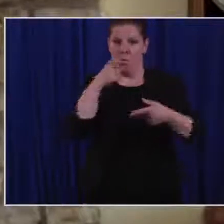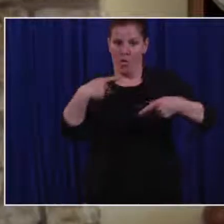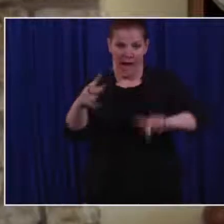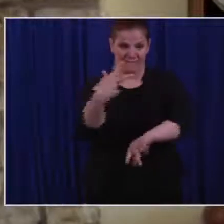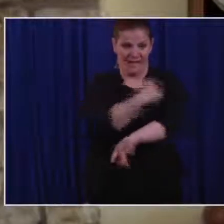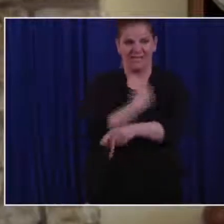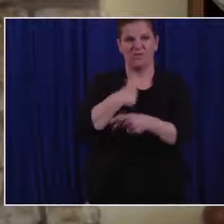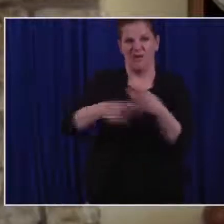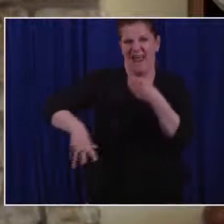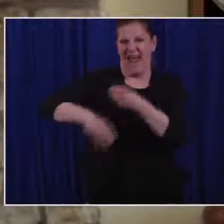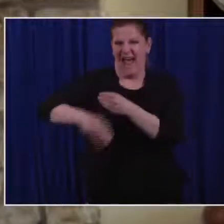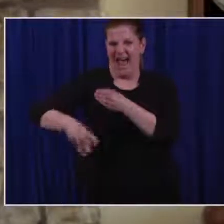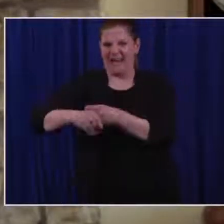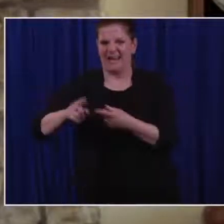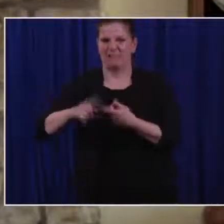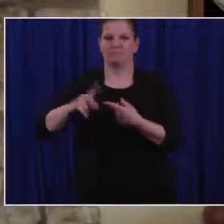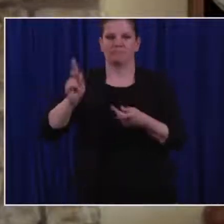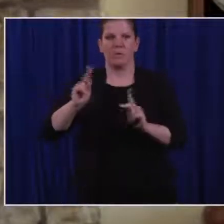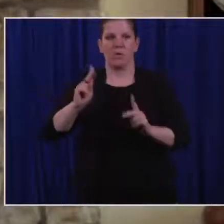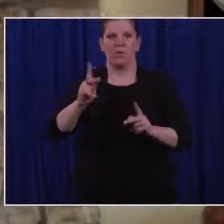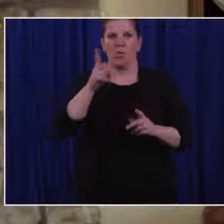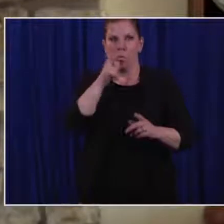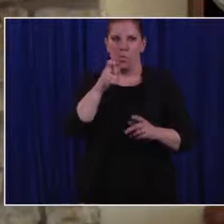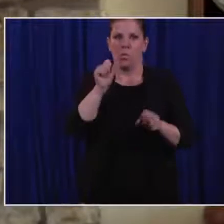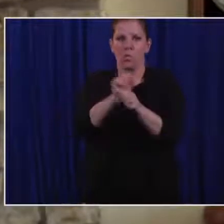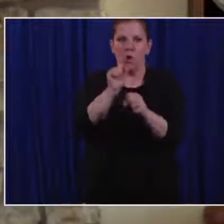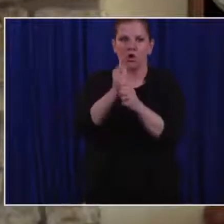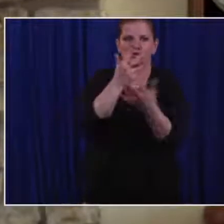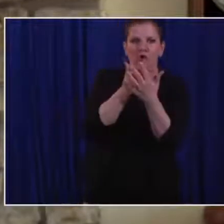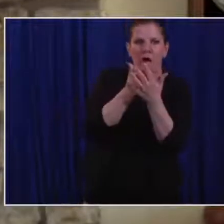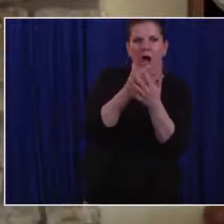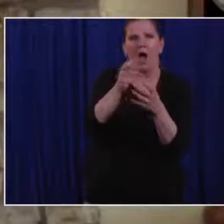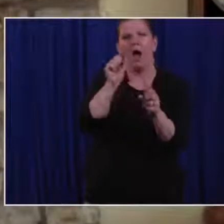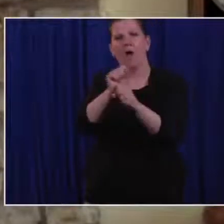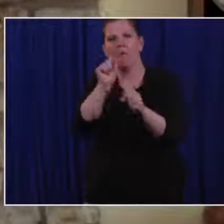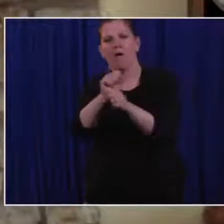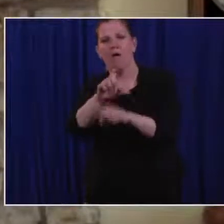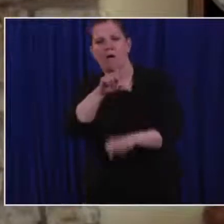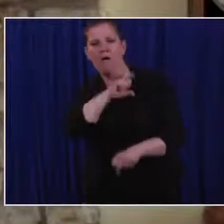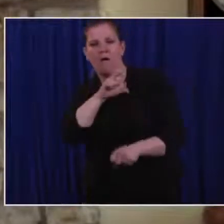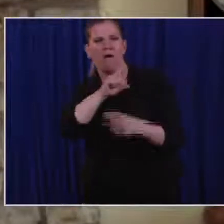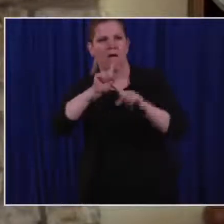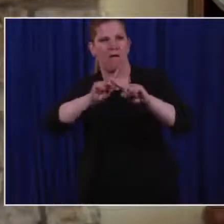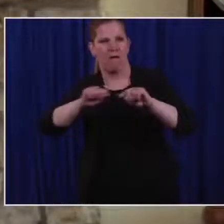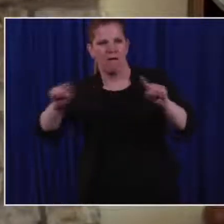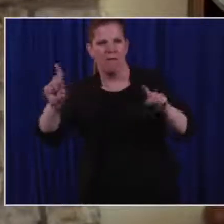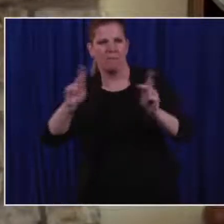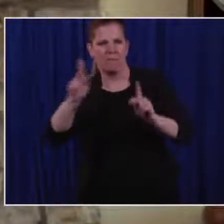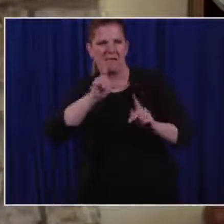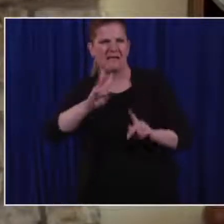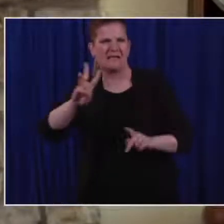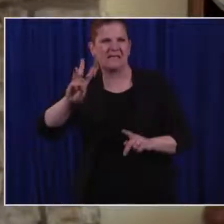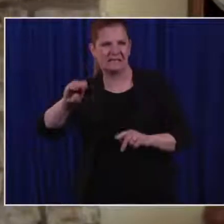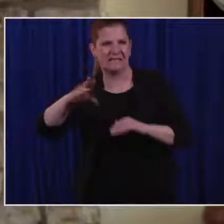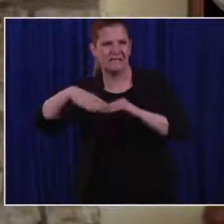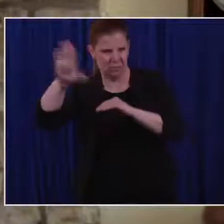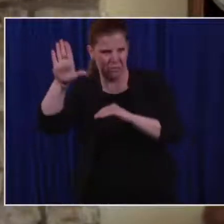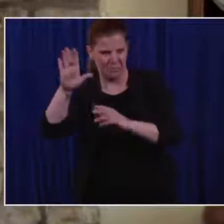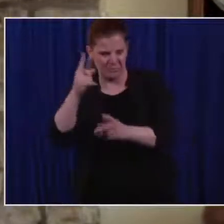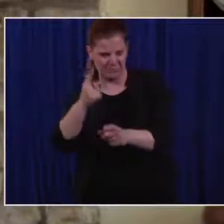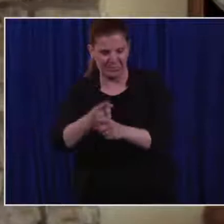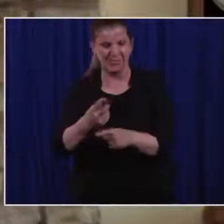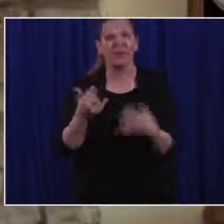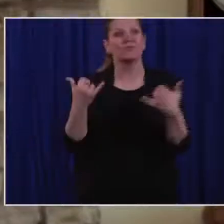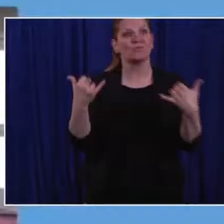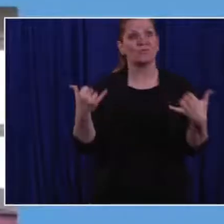officers, and those in law enforcement. So we have some video of a few of Ohio's law enforcement leaders who immediately rolled up their sleeves